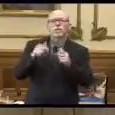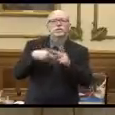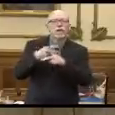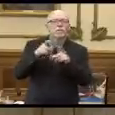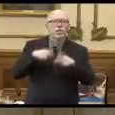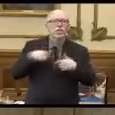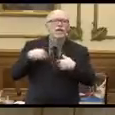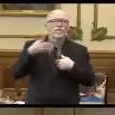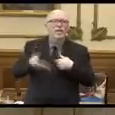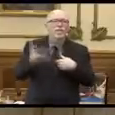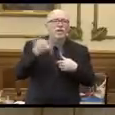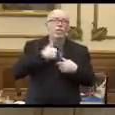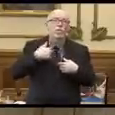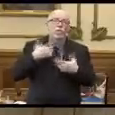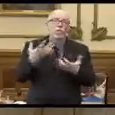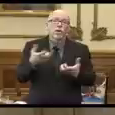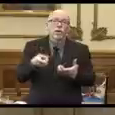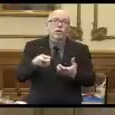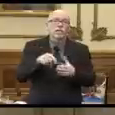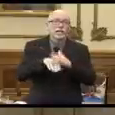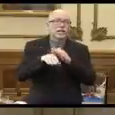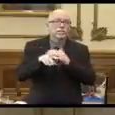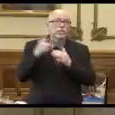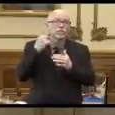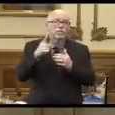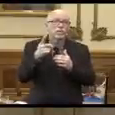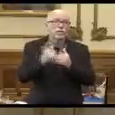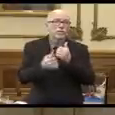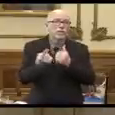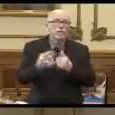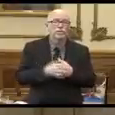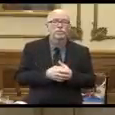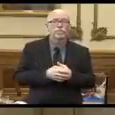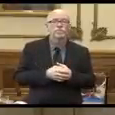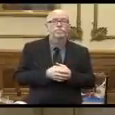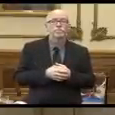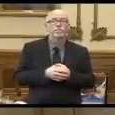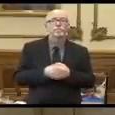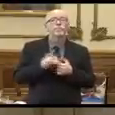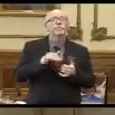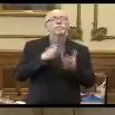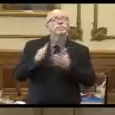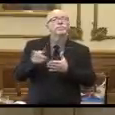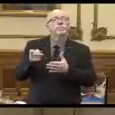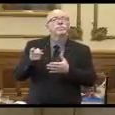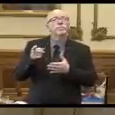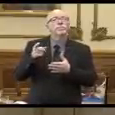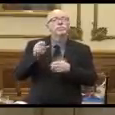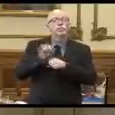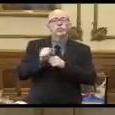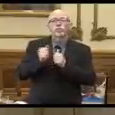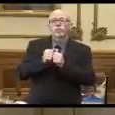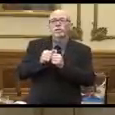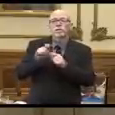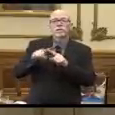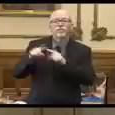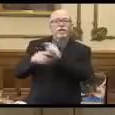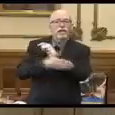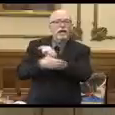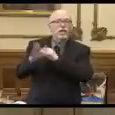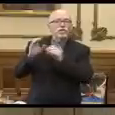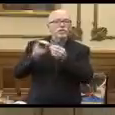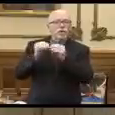available because we do want that to be accessible to individuals. With regards to working with particular counties and their